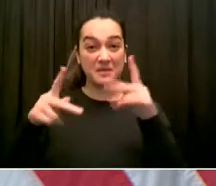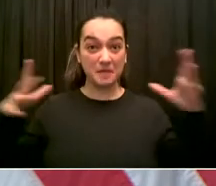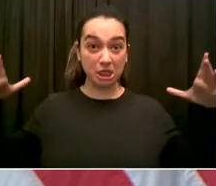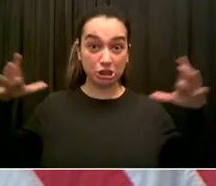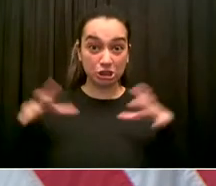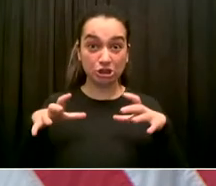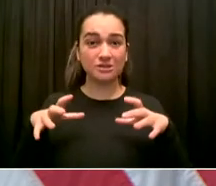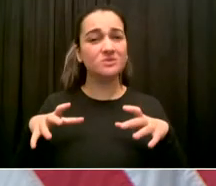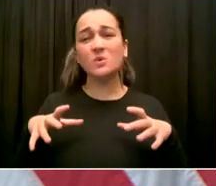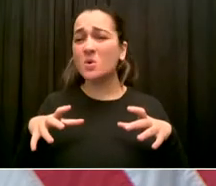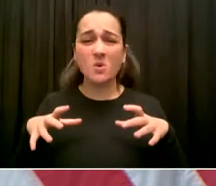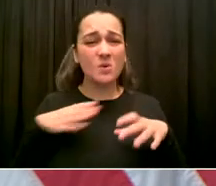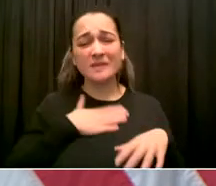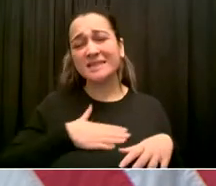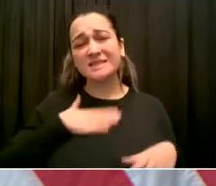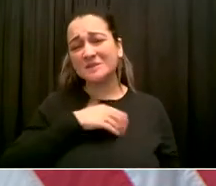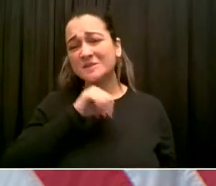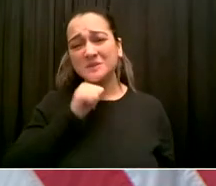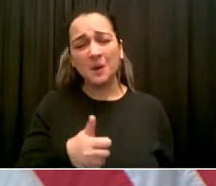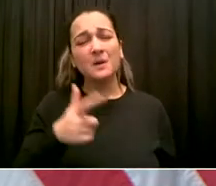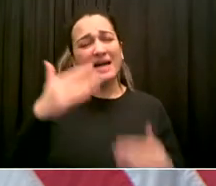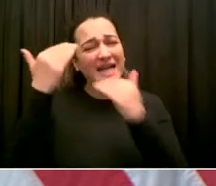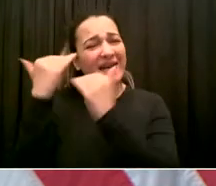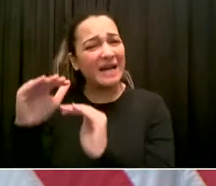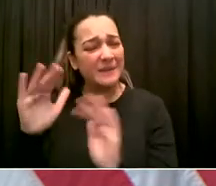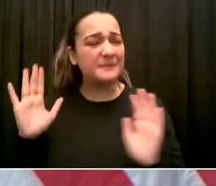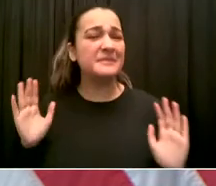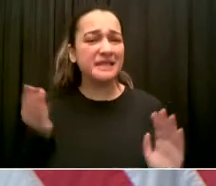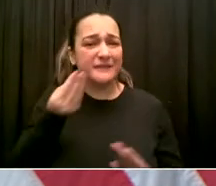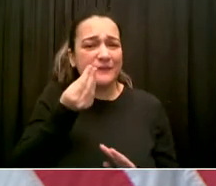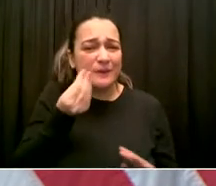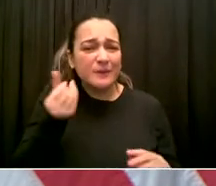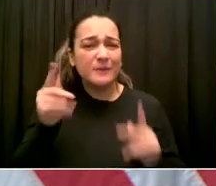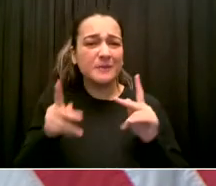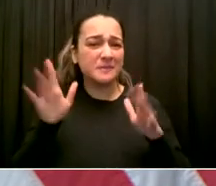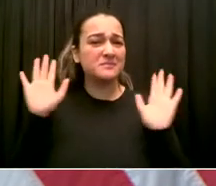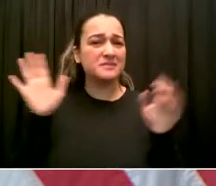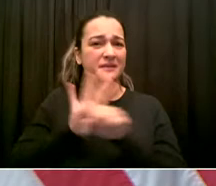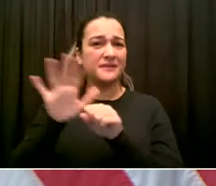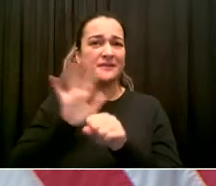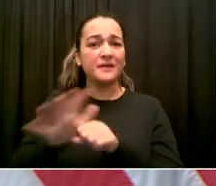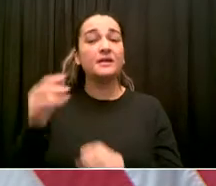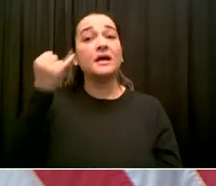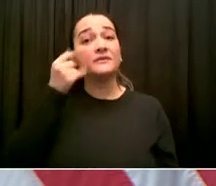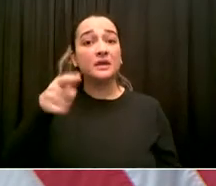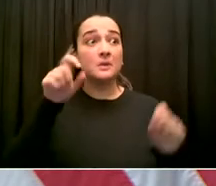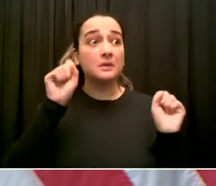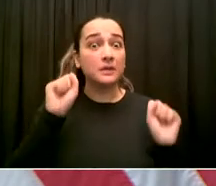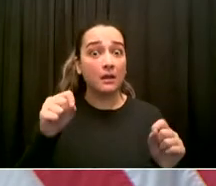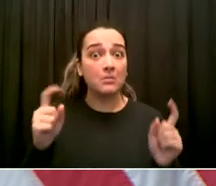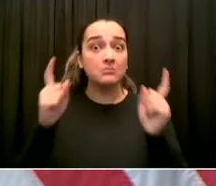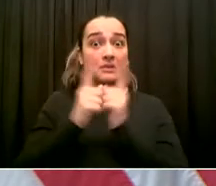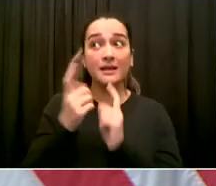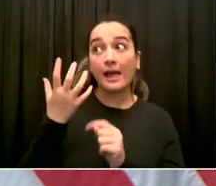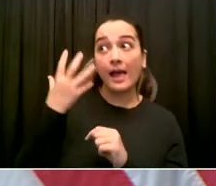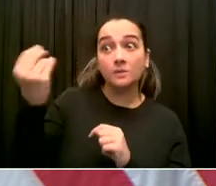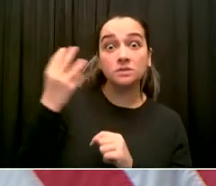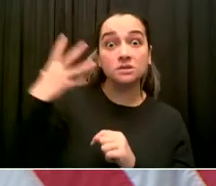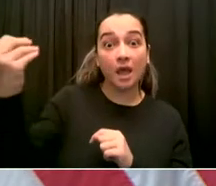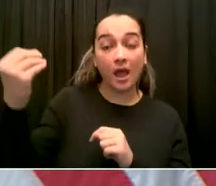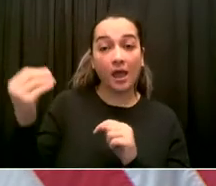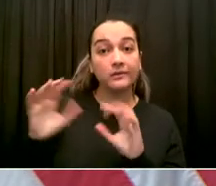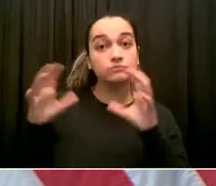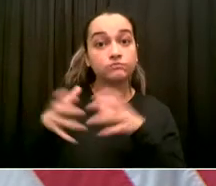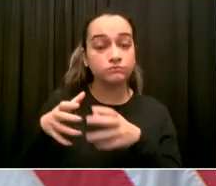household, and keep it outdoors if at all possible. I know we all want to celebrate with our families and with our loved